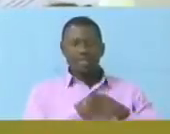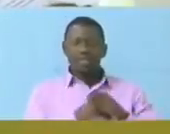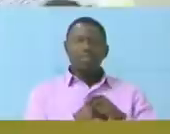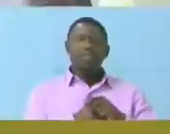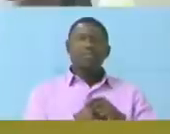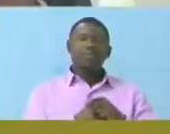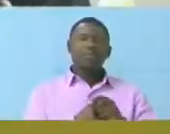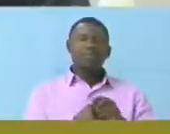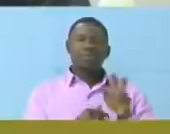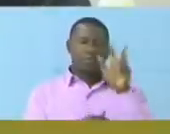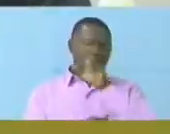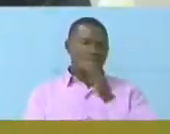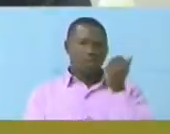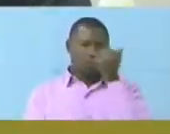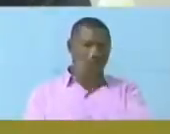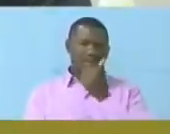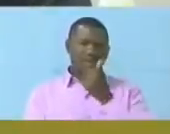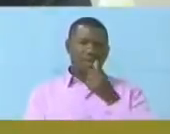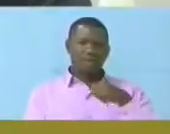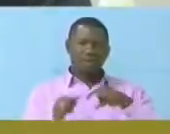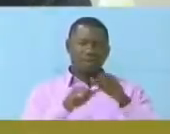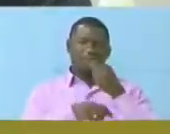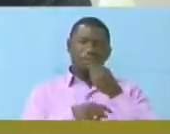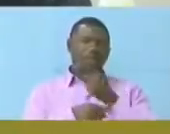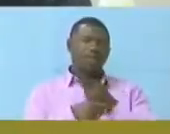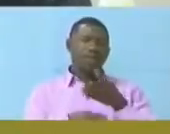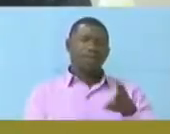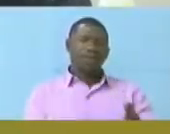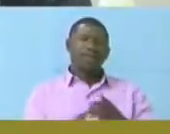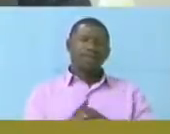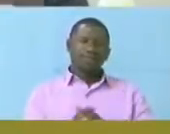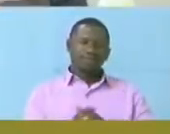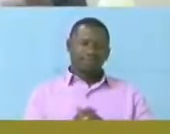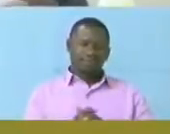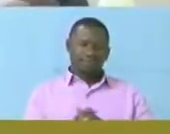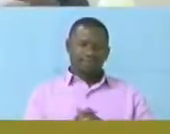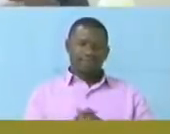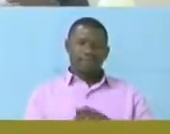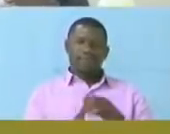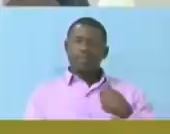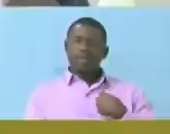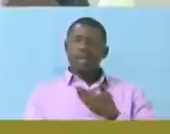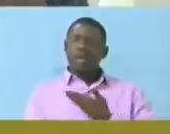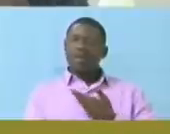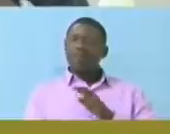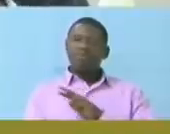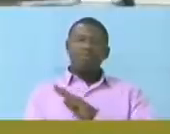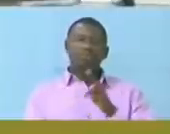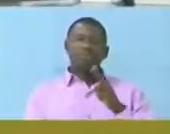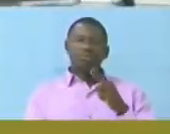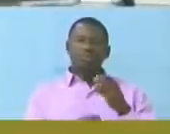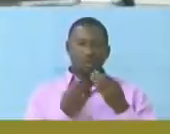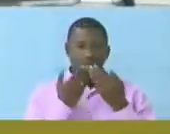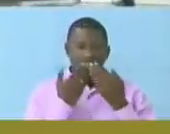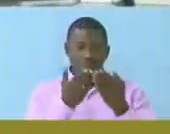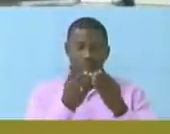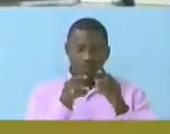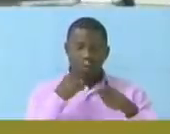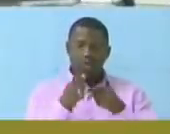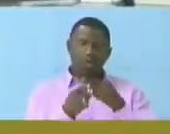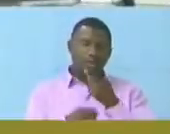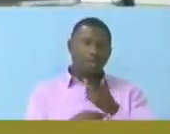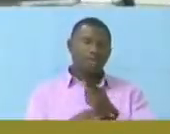ñama ay follow wala ñama. I have no information of that. Ole kibaru mentala mo soto,